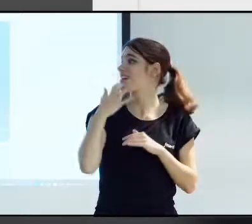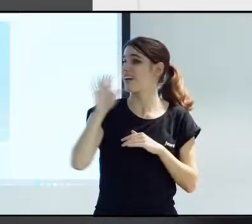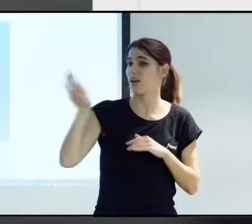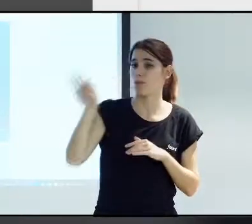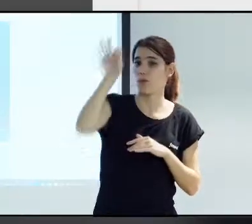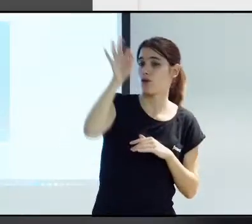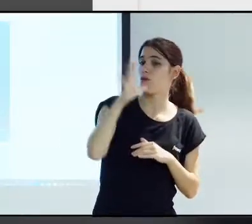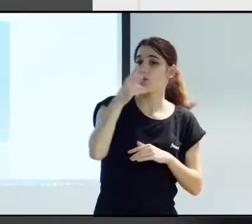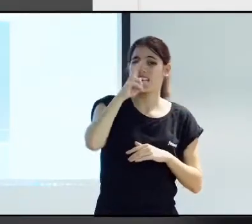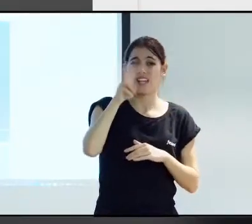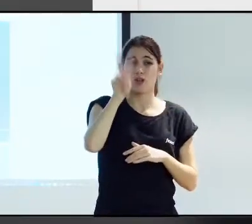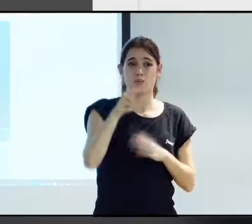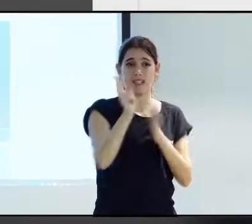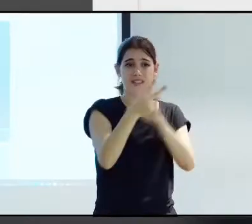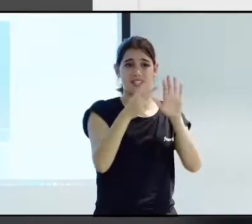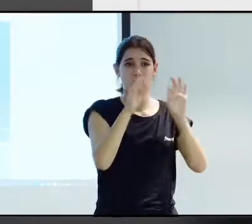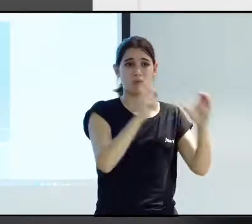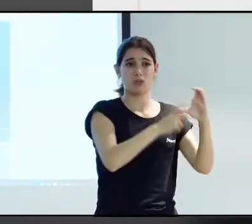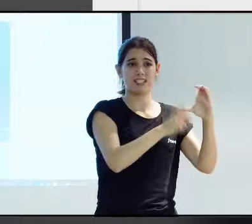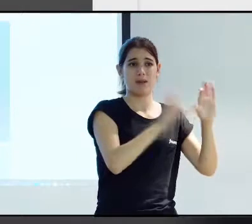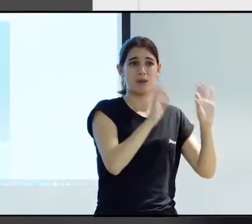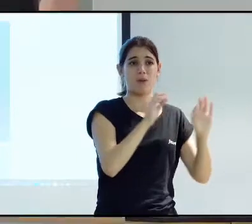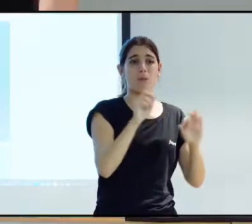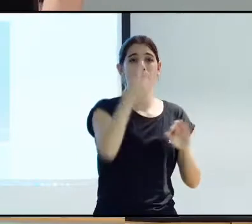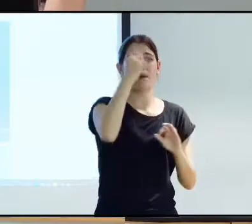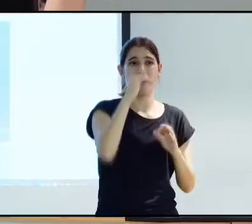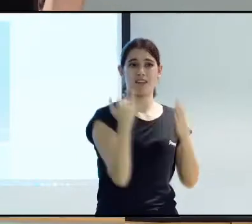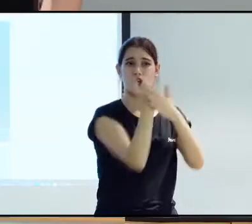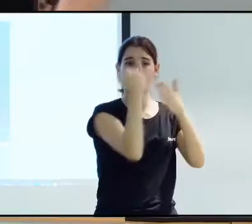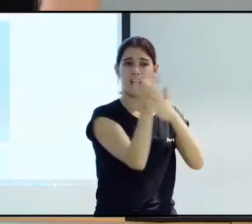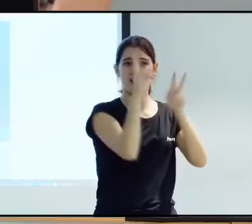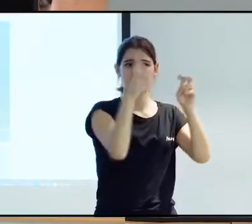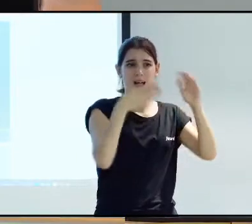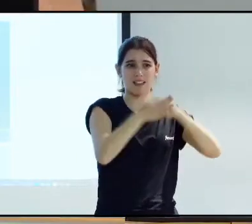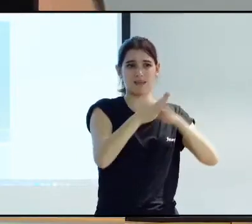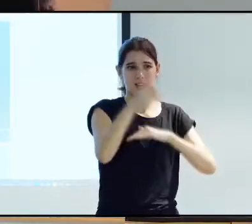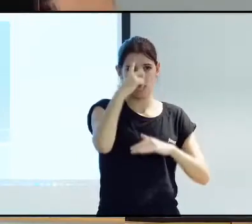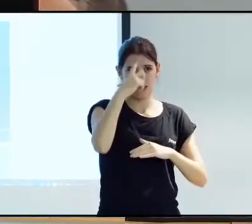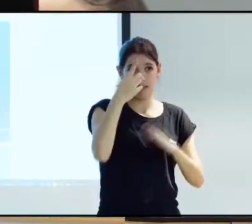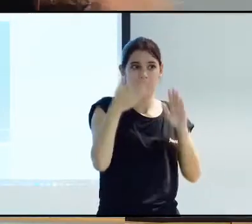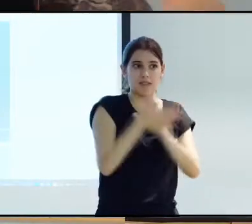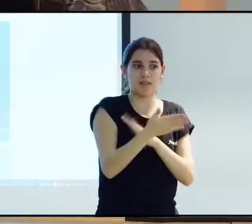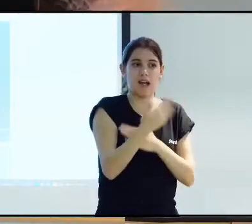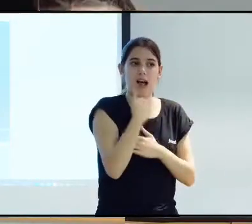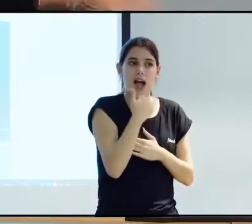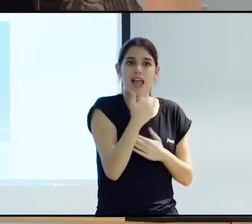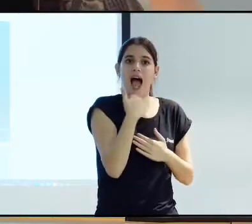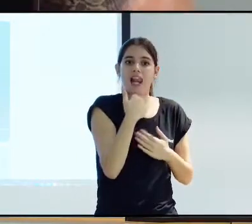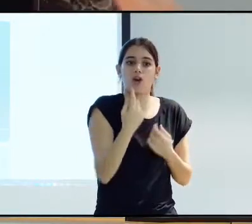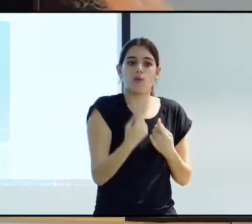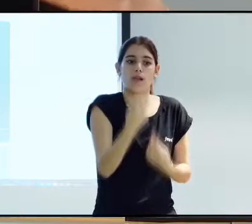country. In 2017 in Extremadura, they organized the first workshop on